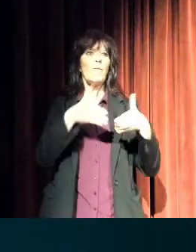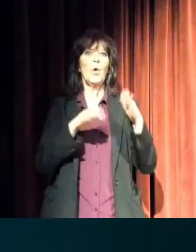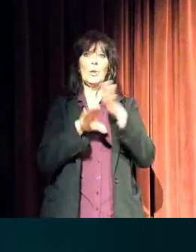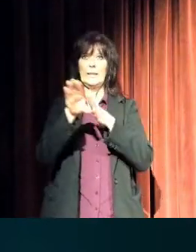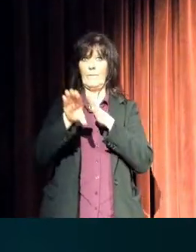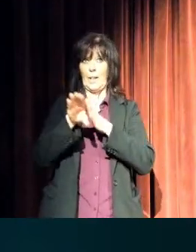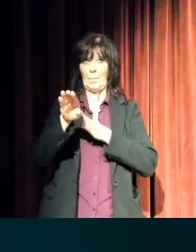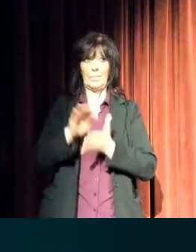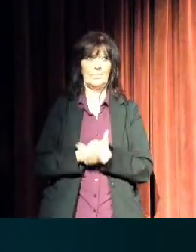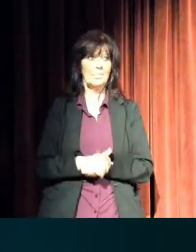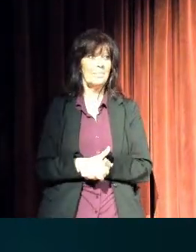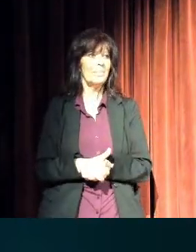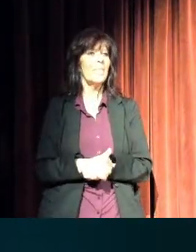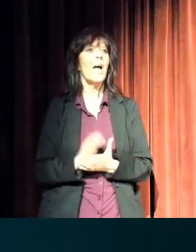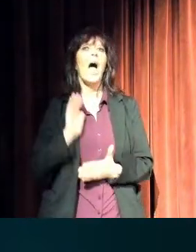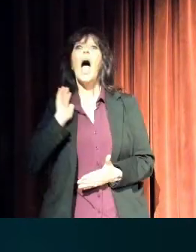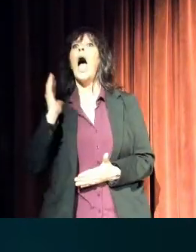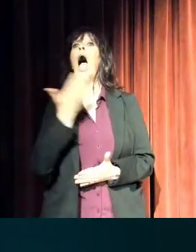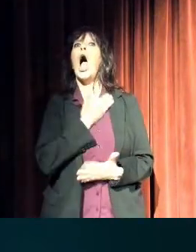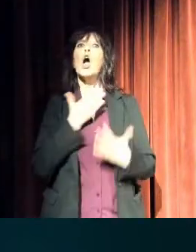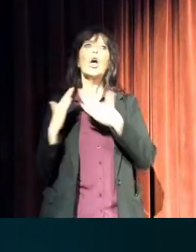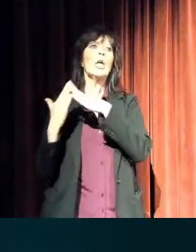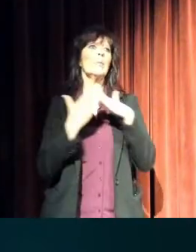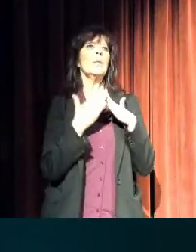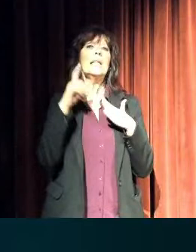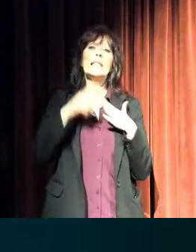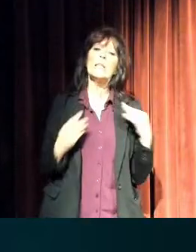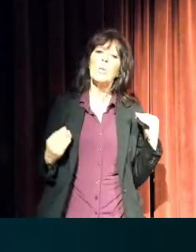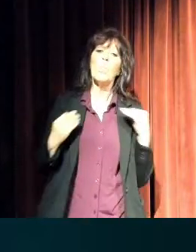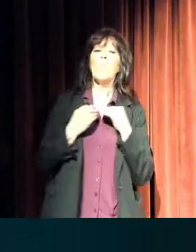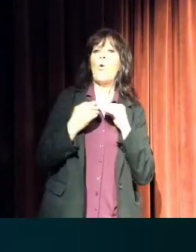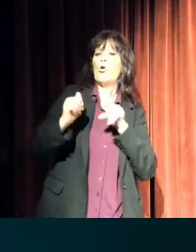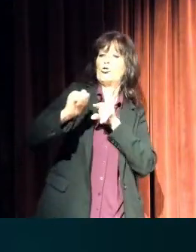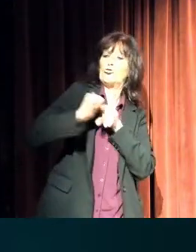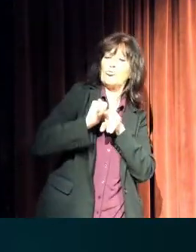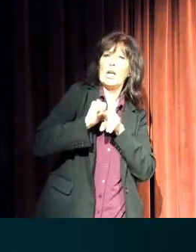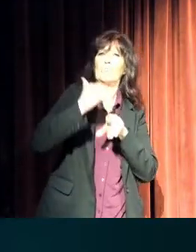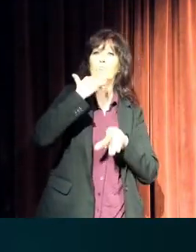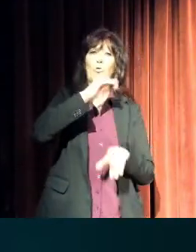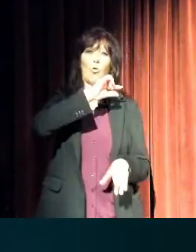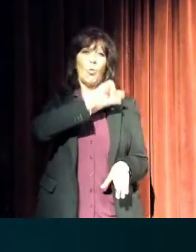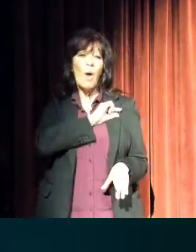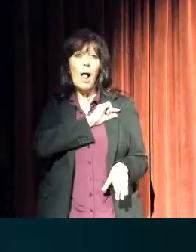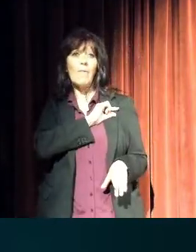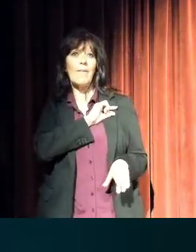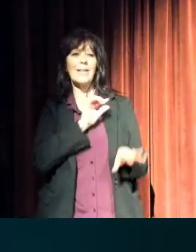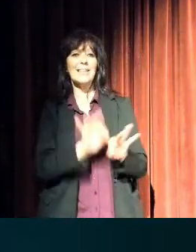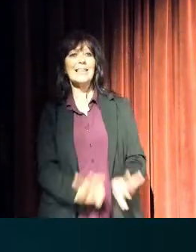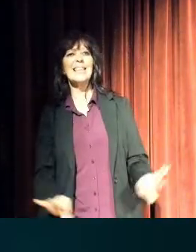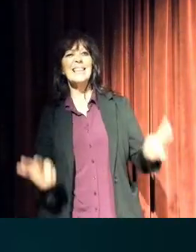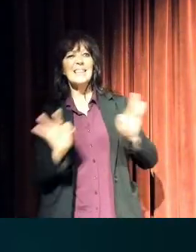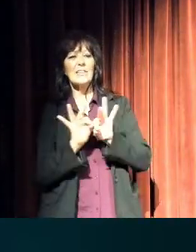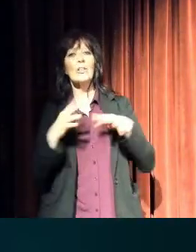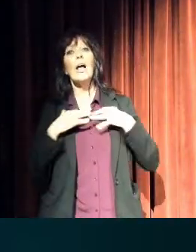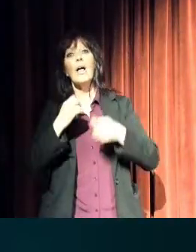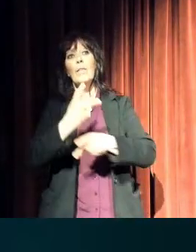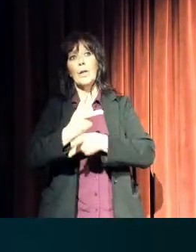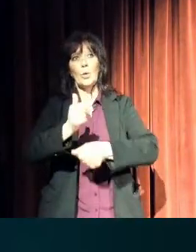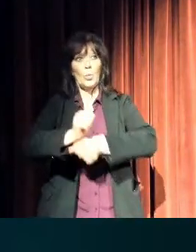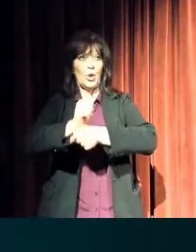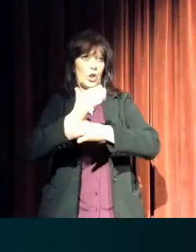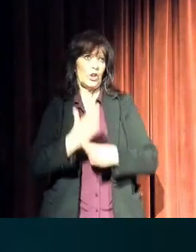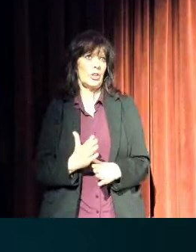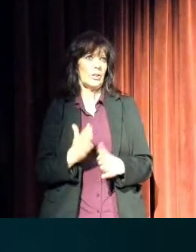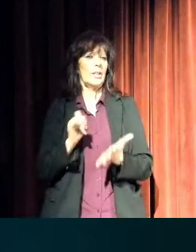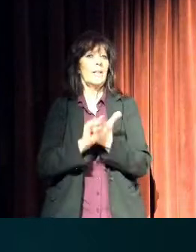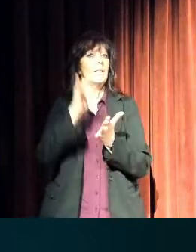Development Summit. Our community needs more highly trained, well-qualified, and essential healthcare workers.